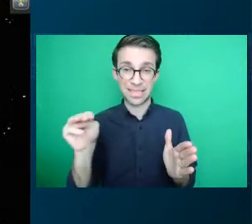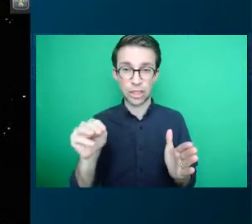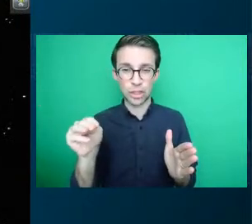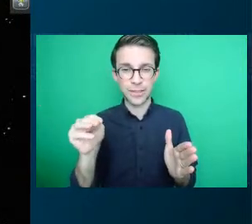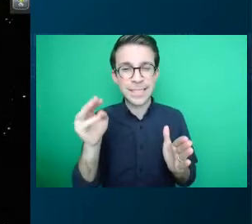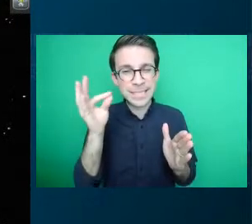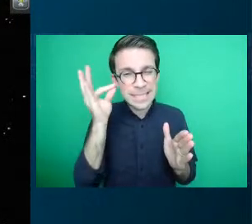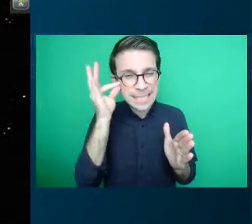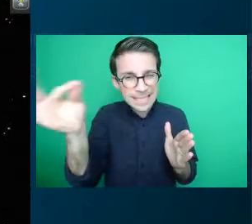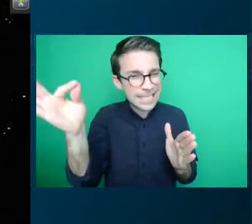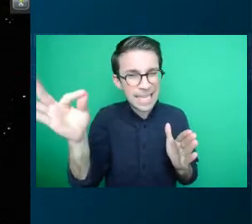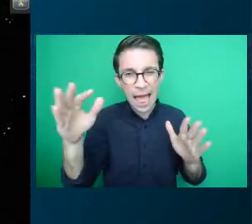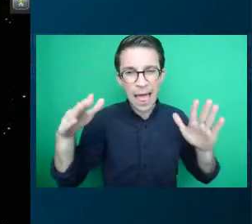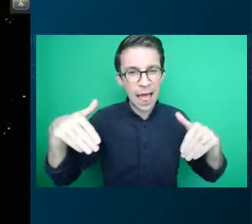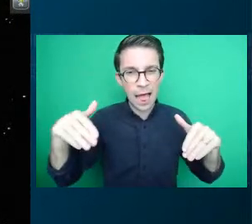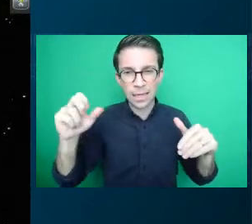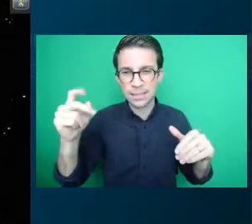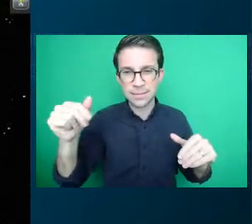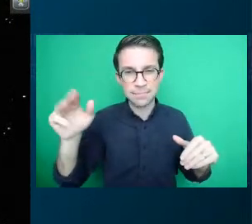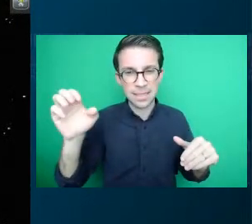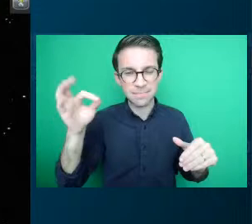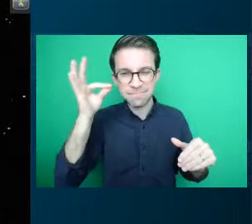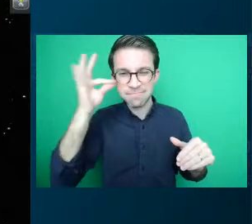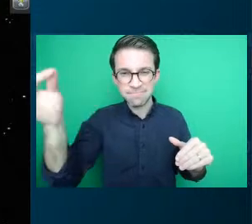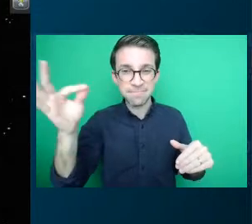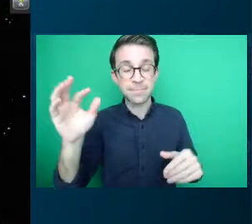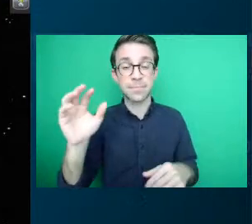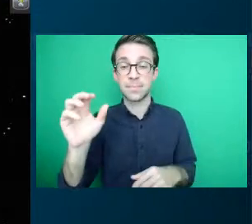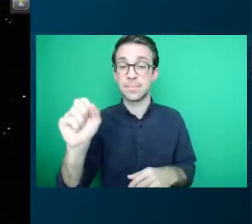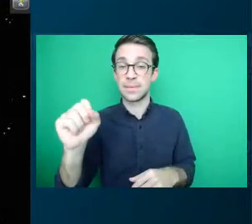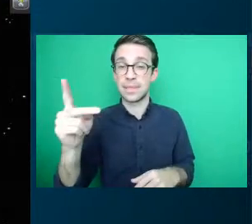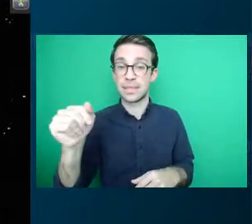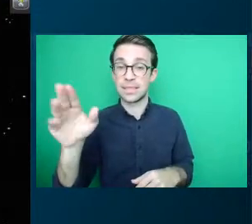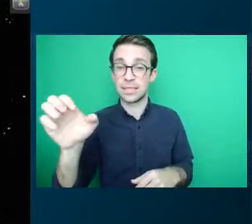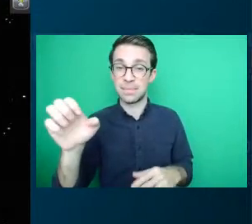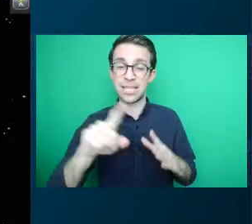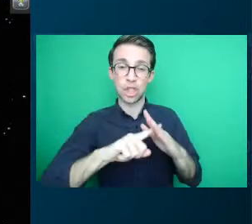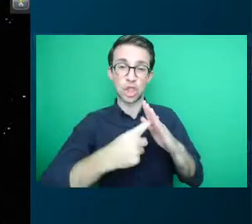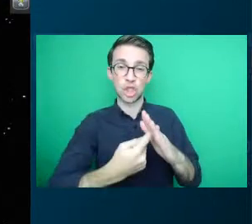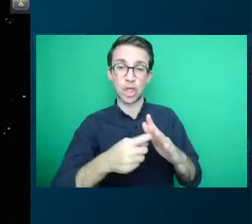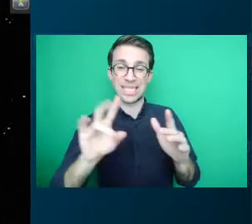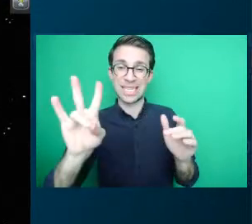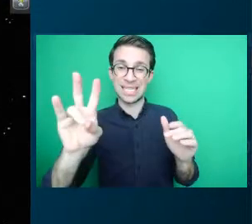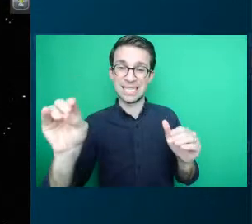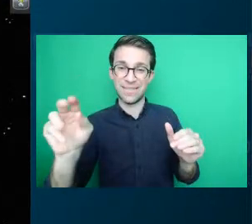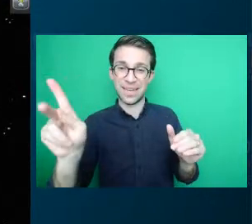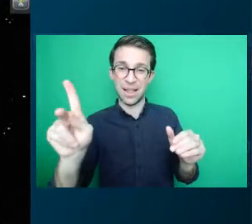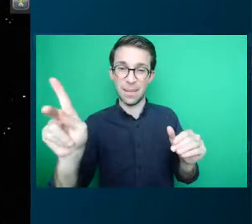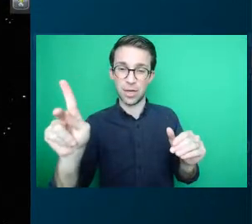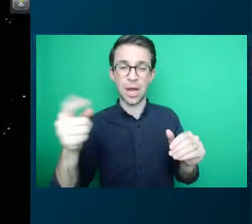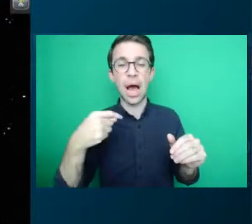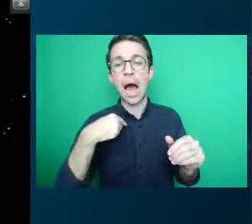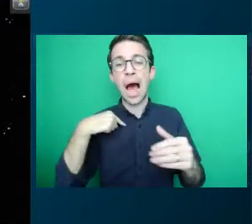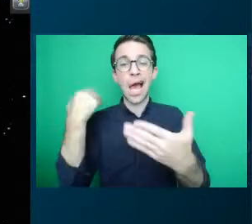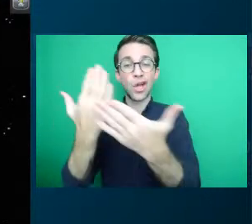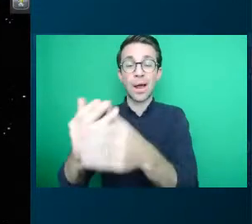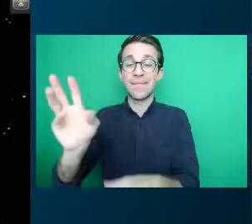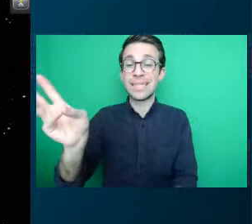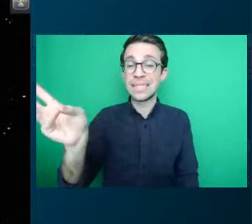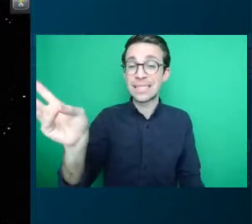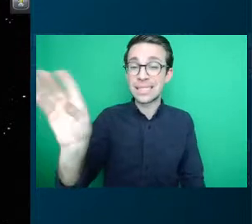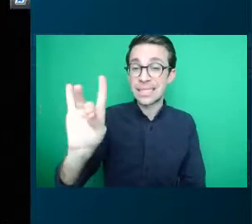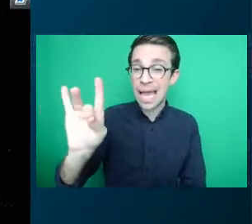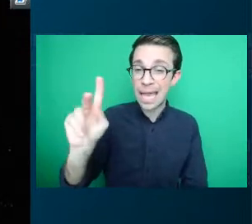of space. In Kerbal Space Program, they define space as starting at 70 kilometers, and I got to 68 kilometers. No